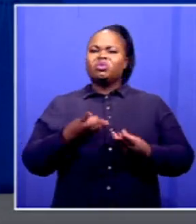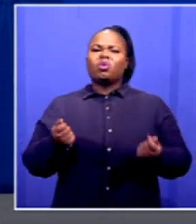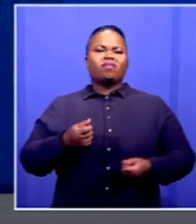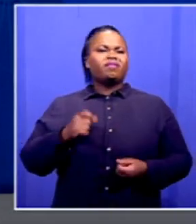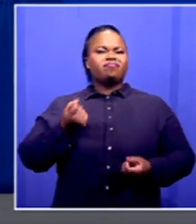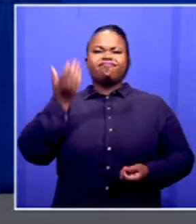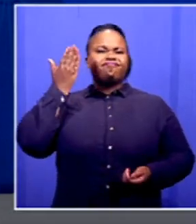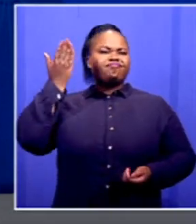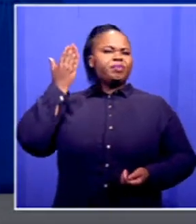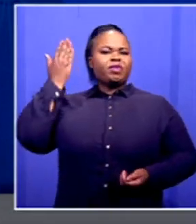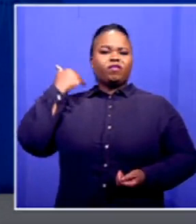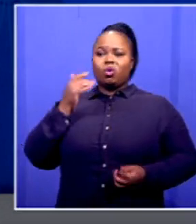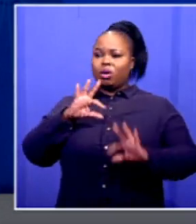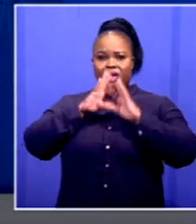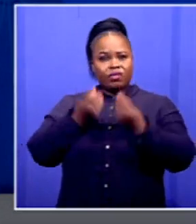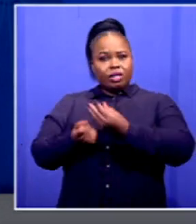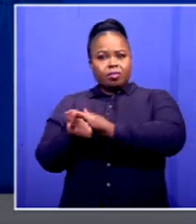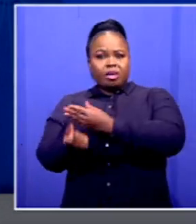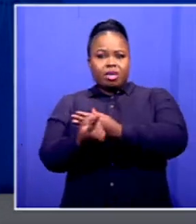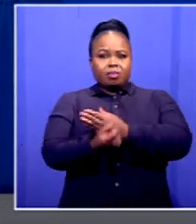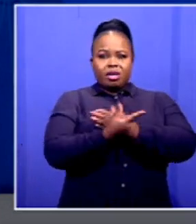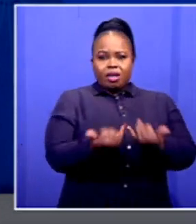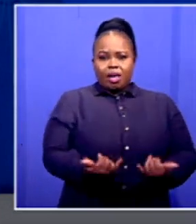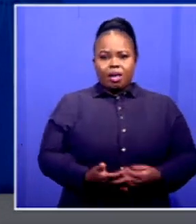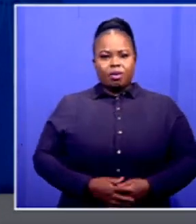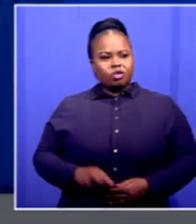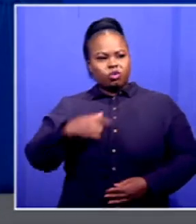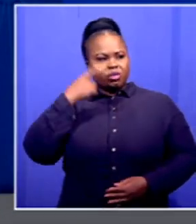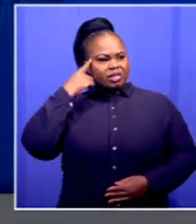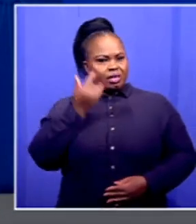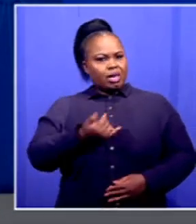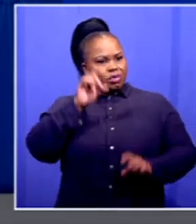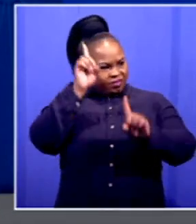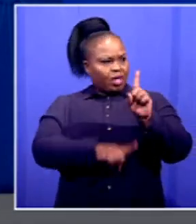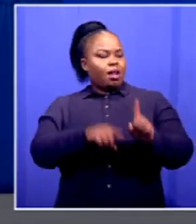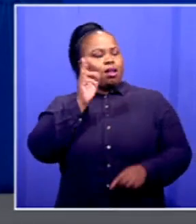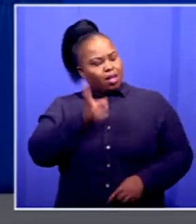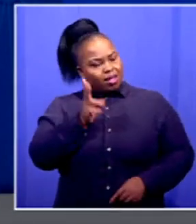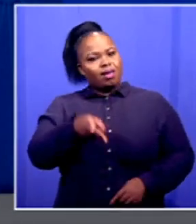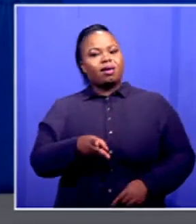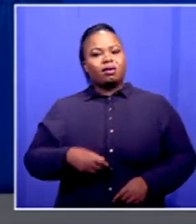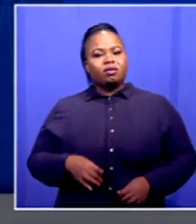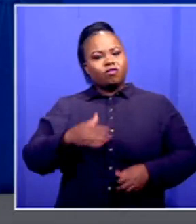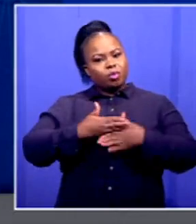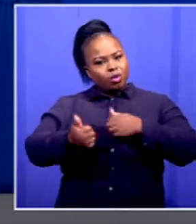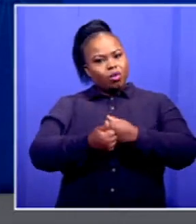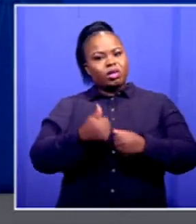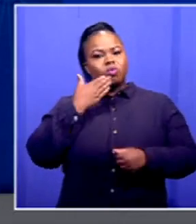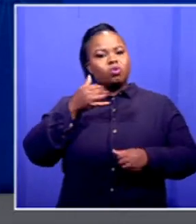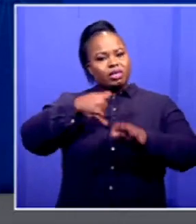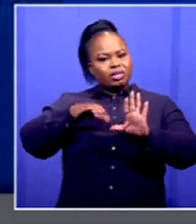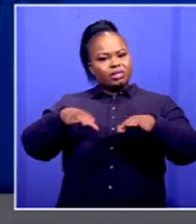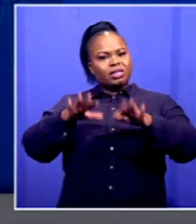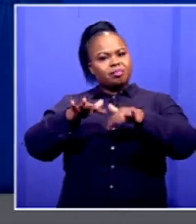way before we see what has spiraled onto the ground. Is that then not a failure again of one of your colleagues within the very